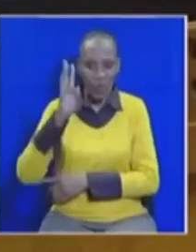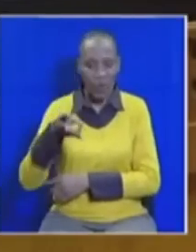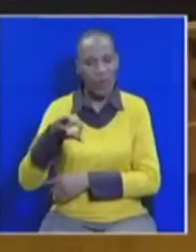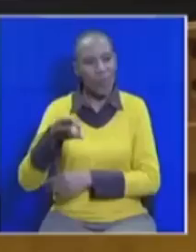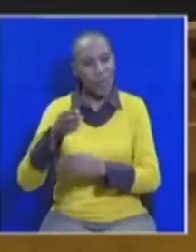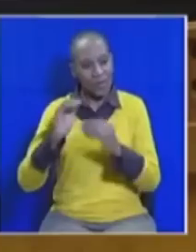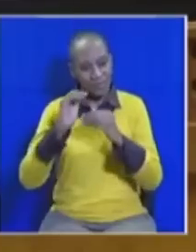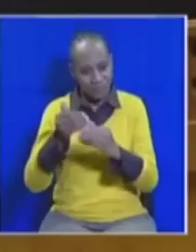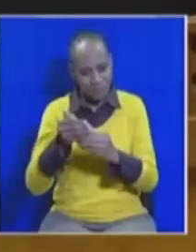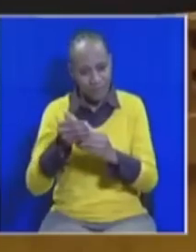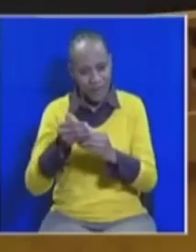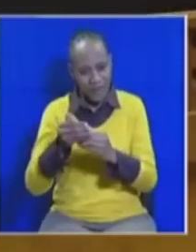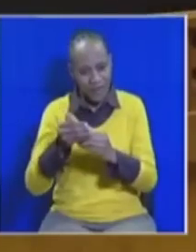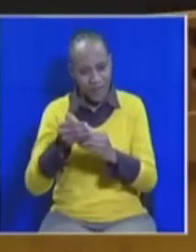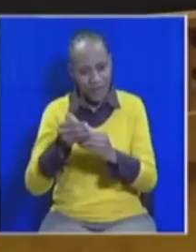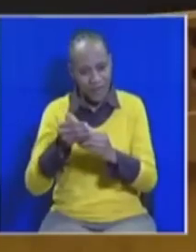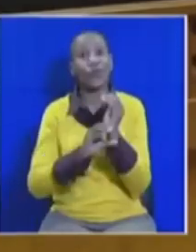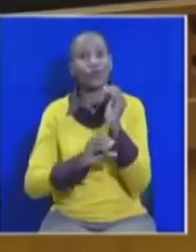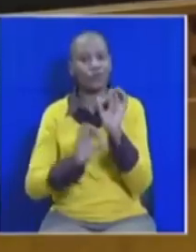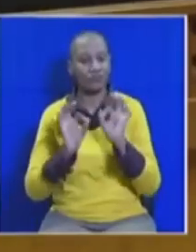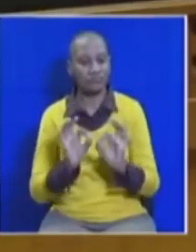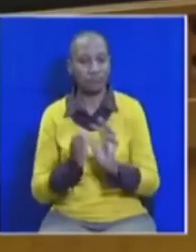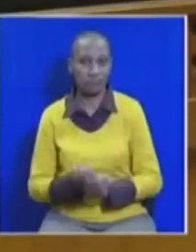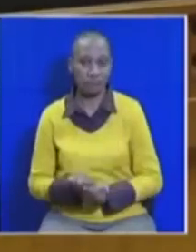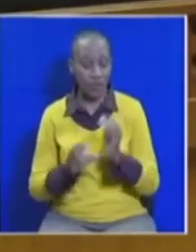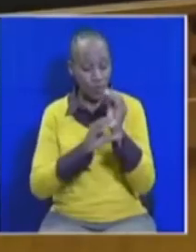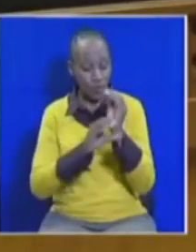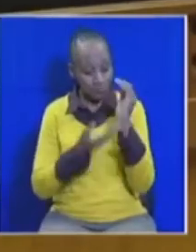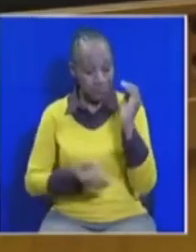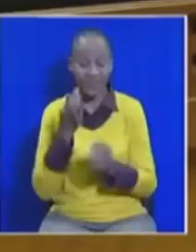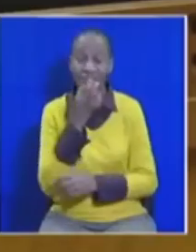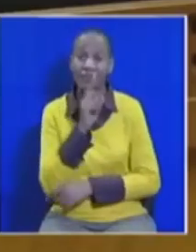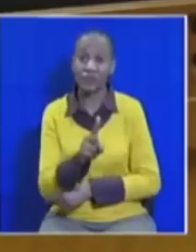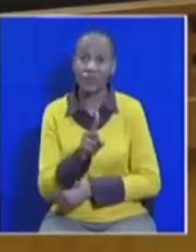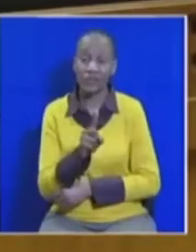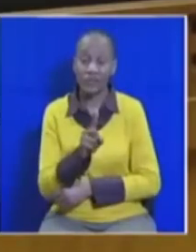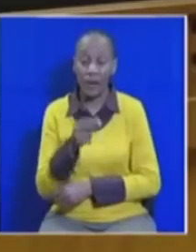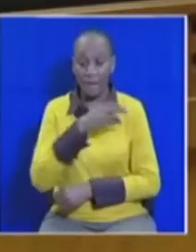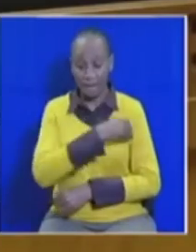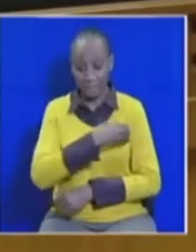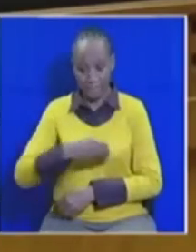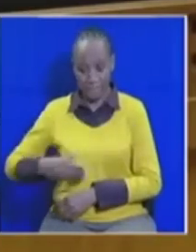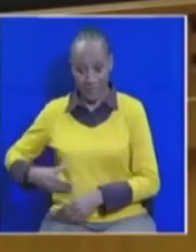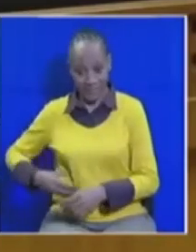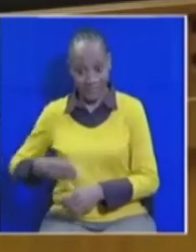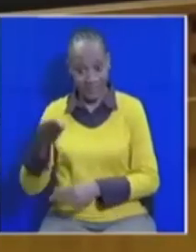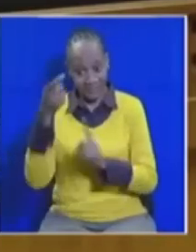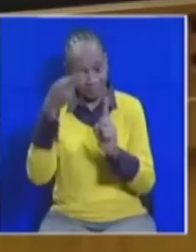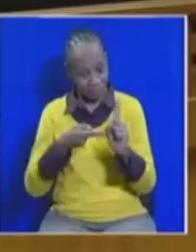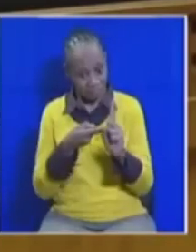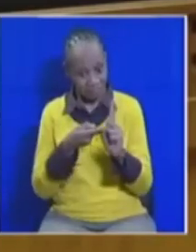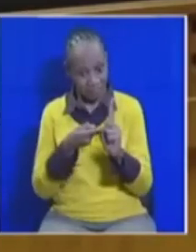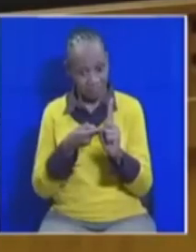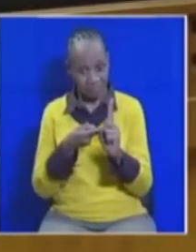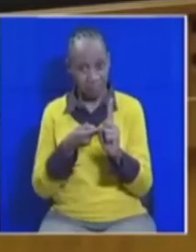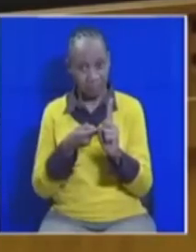the Constitution. And the Constitution says that when a president violates the Constitution, he can